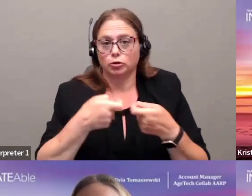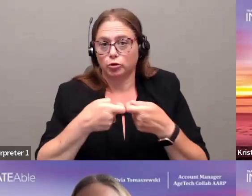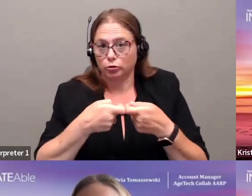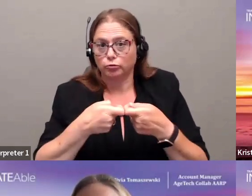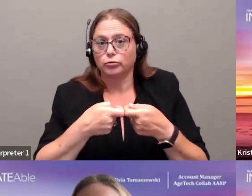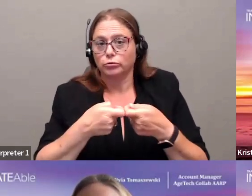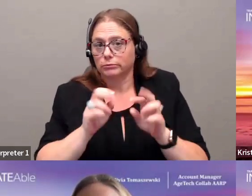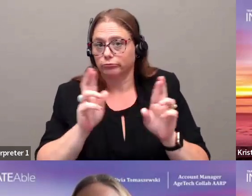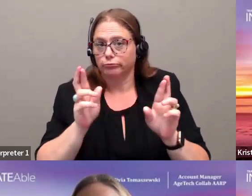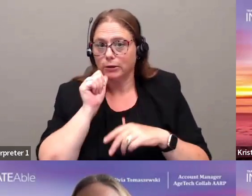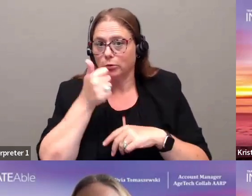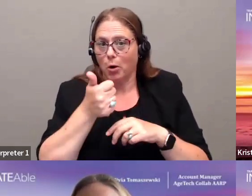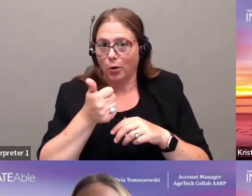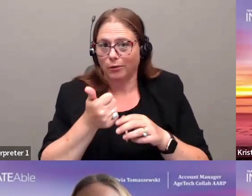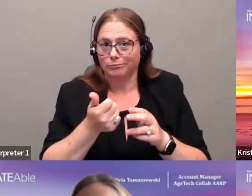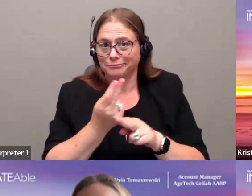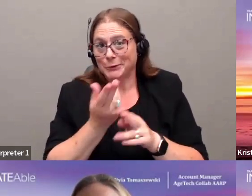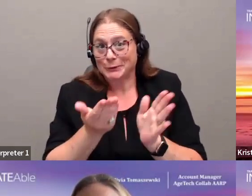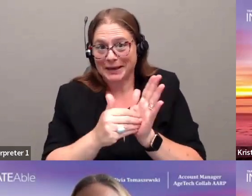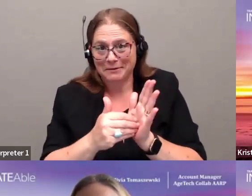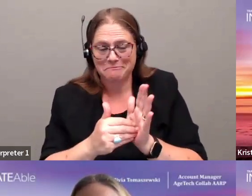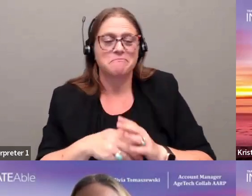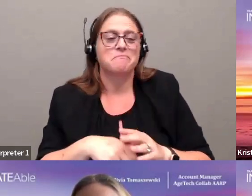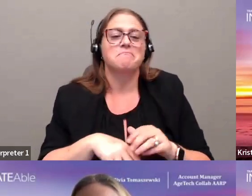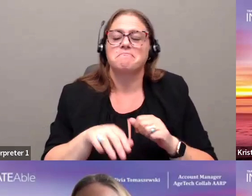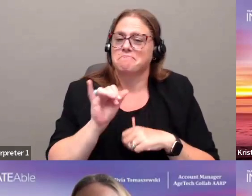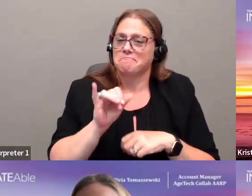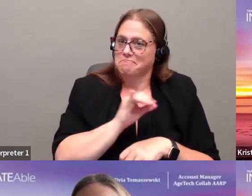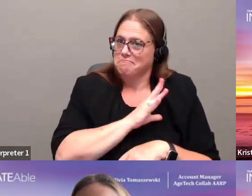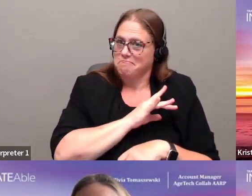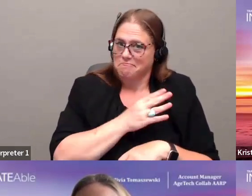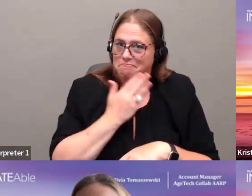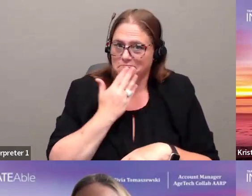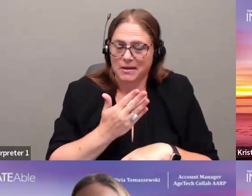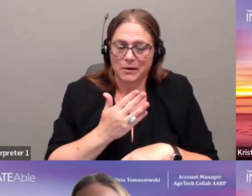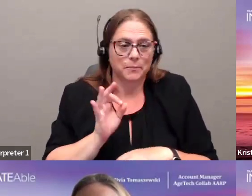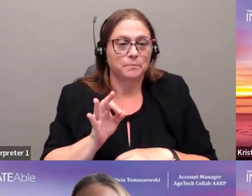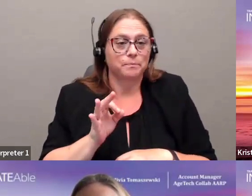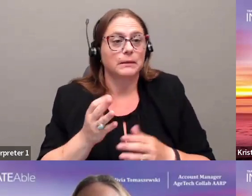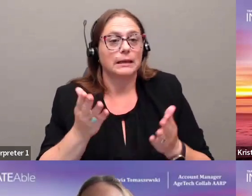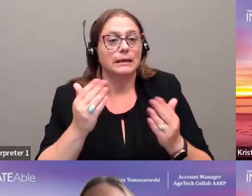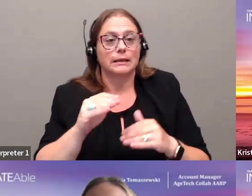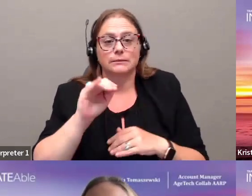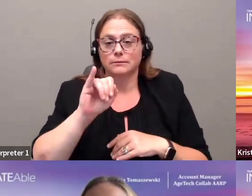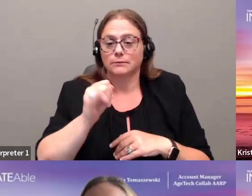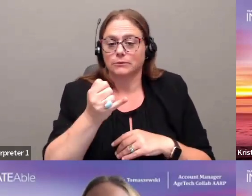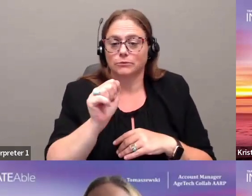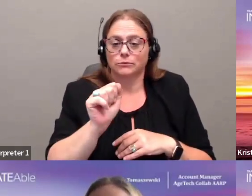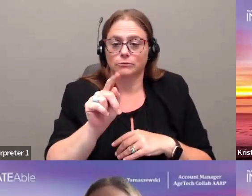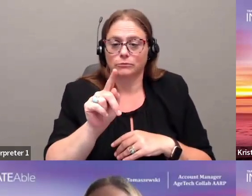day. That's awesome. Thank you. Next question, we have Jake.